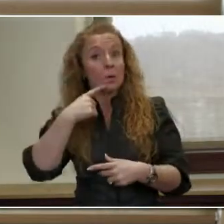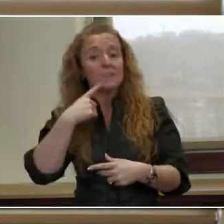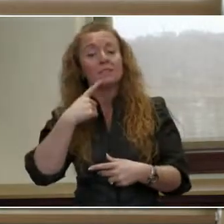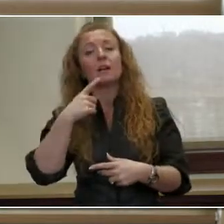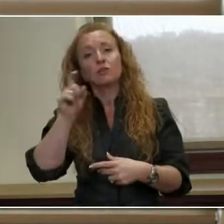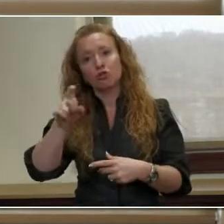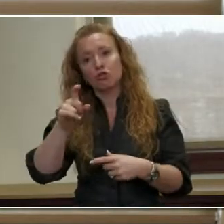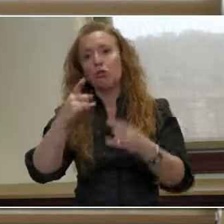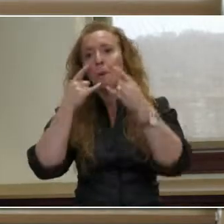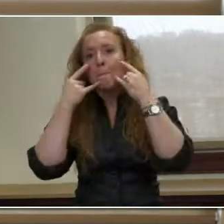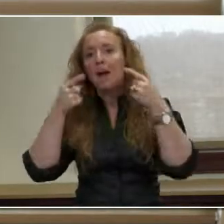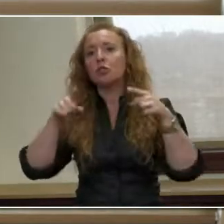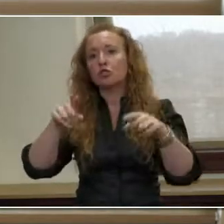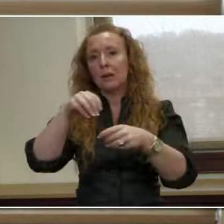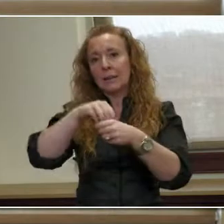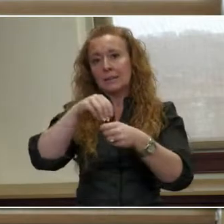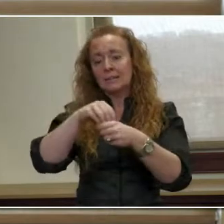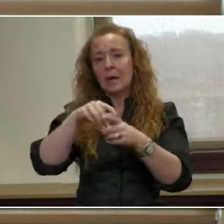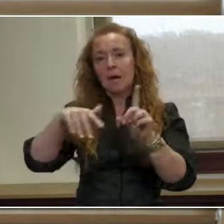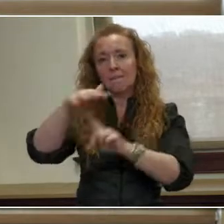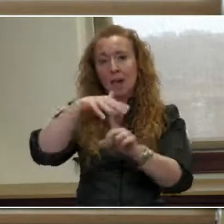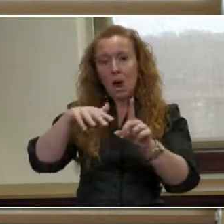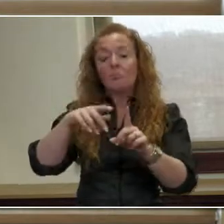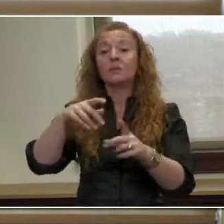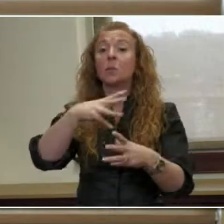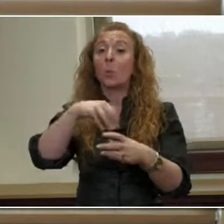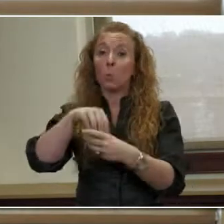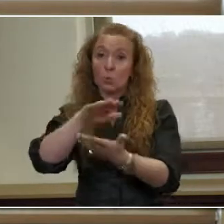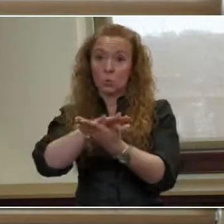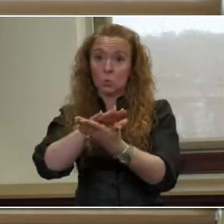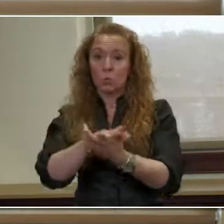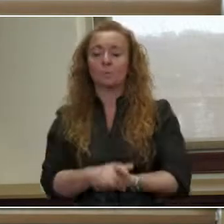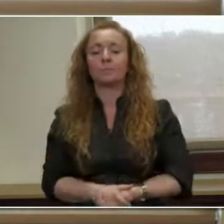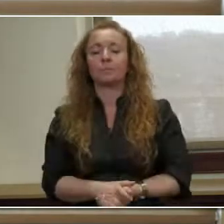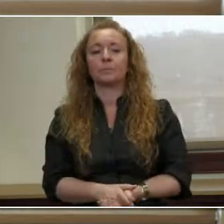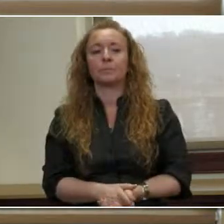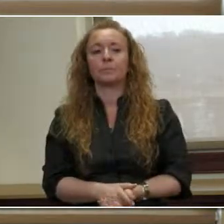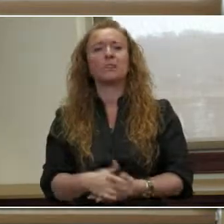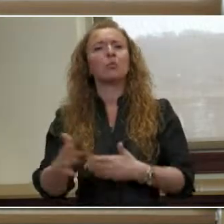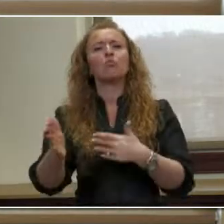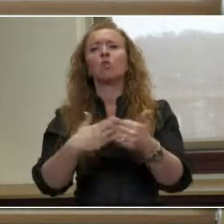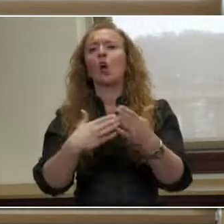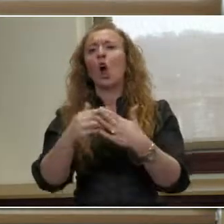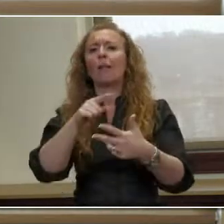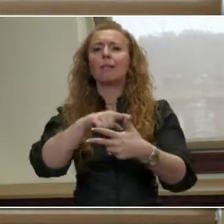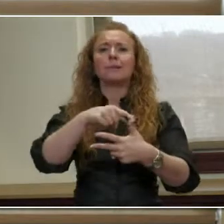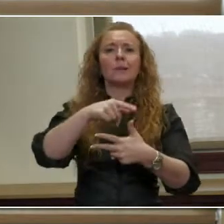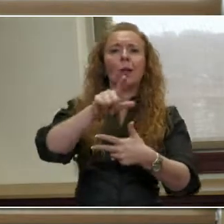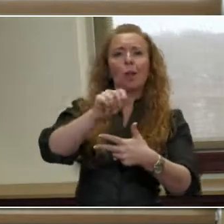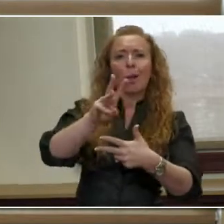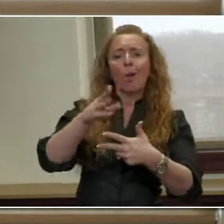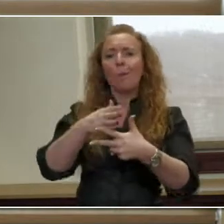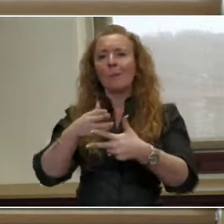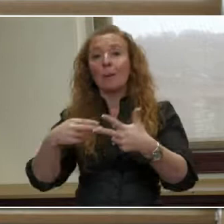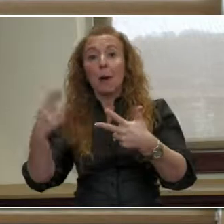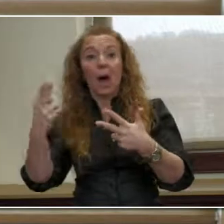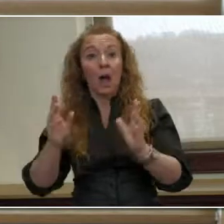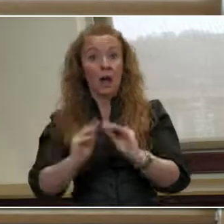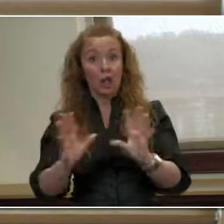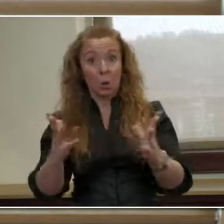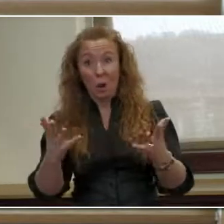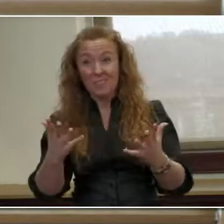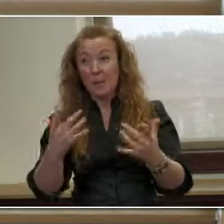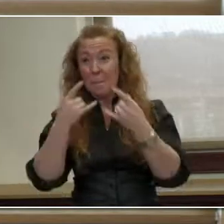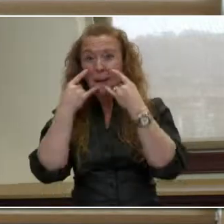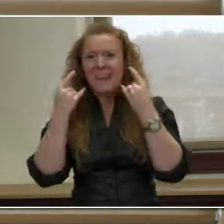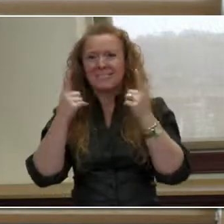public indoor settings, including schools. Regardless of community level, I want to make it clear that people can always choose to